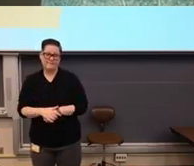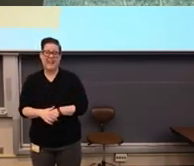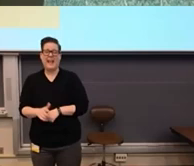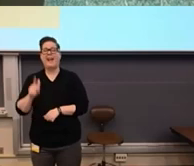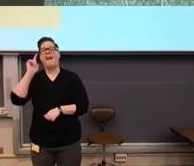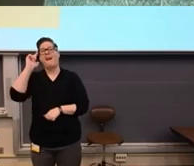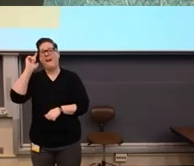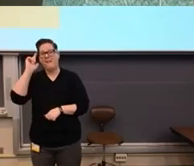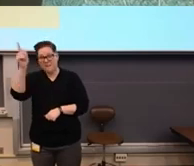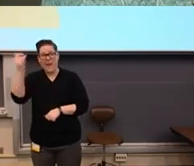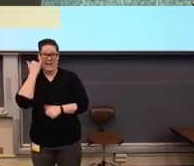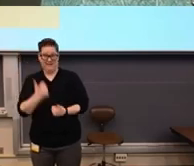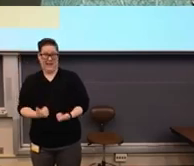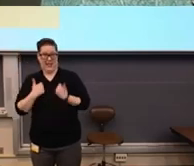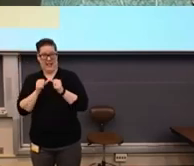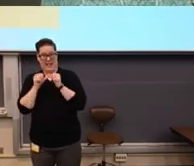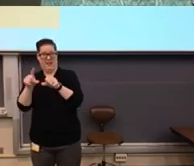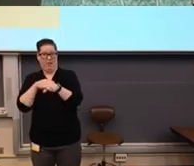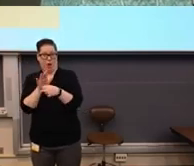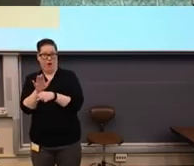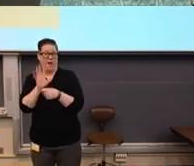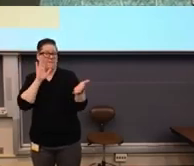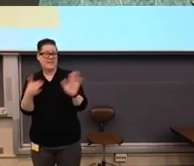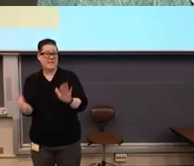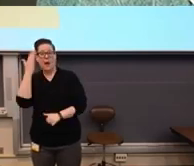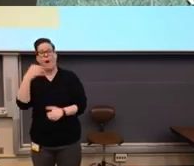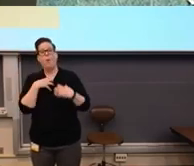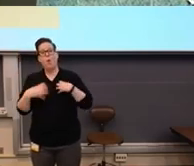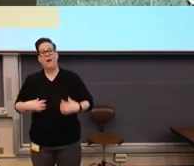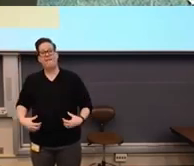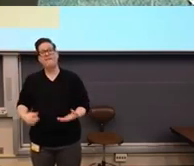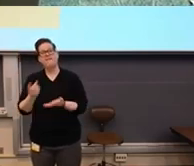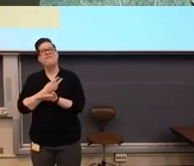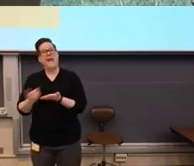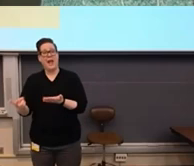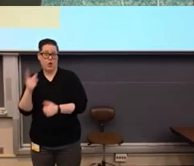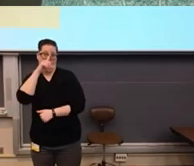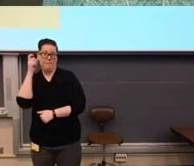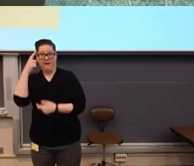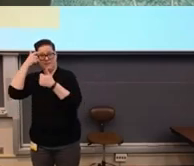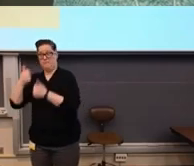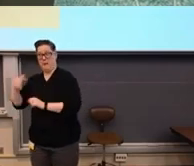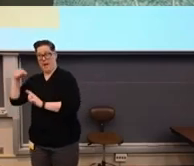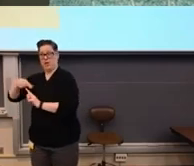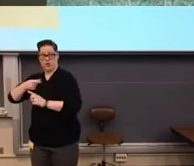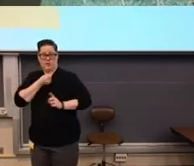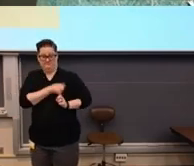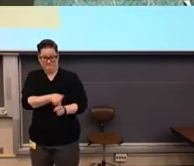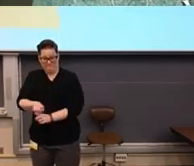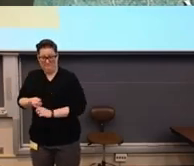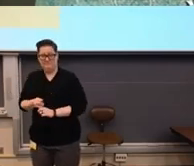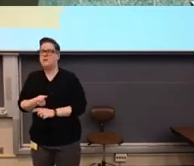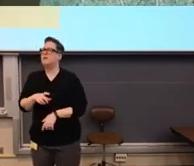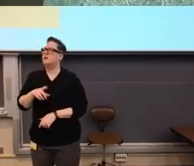eventually, if people live long enough, they will die from organ failure with dementia as a root cause. And it wasn't until